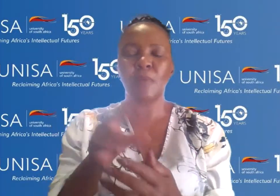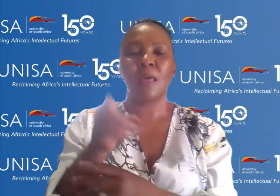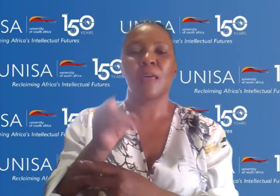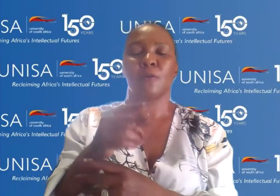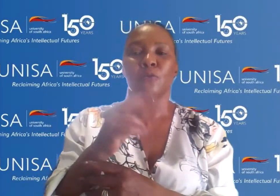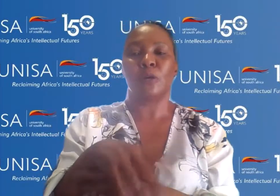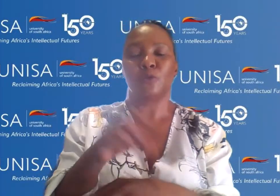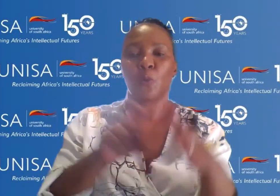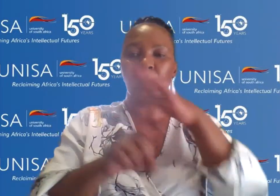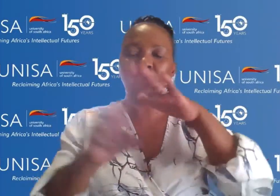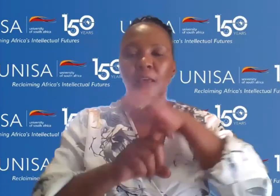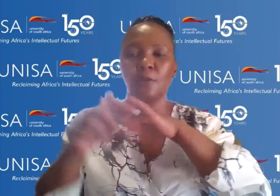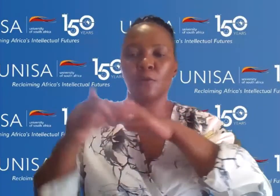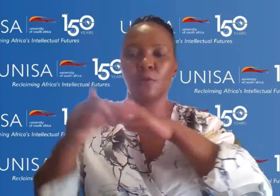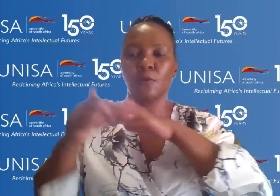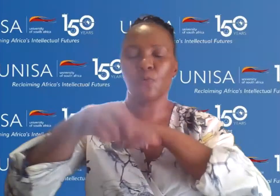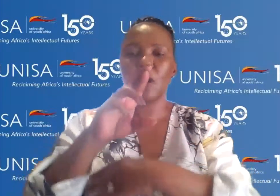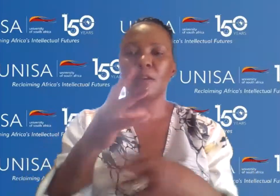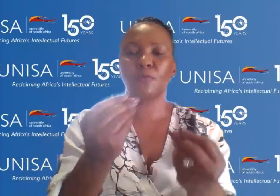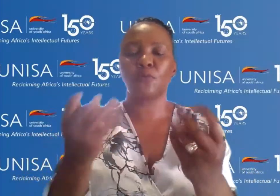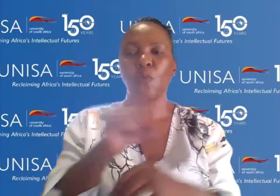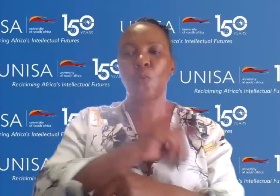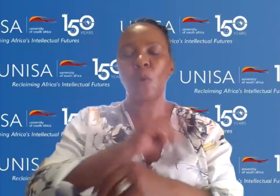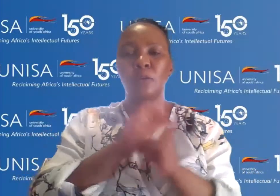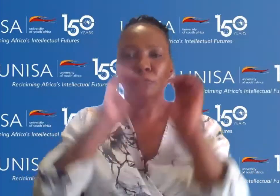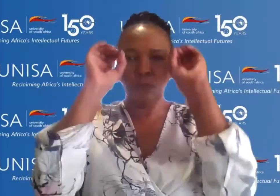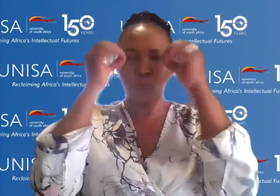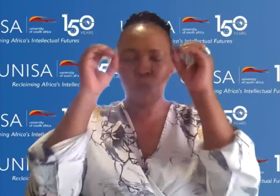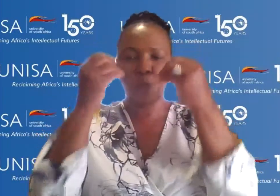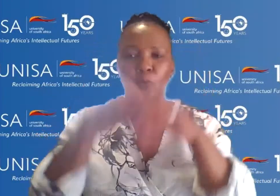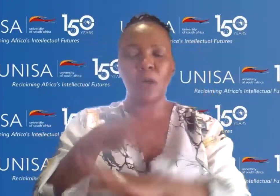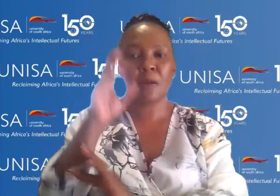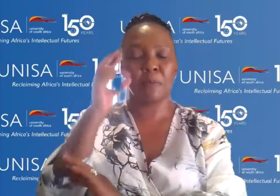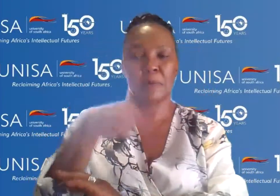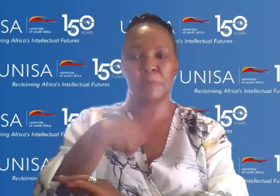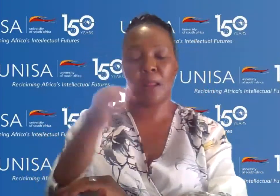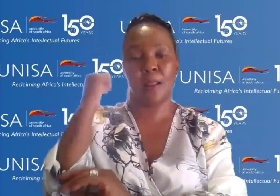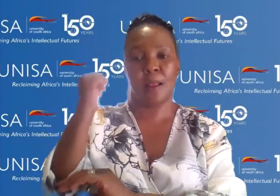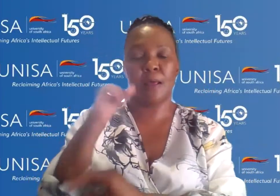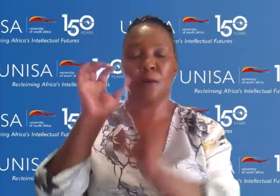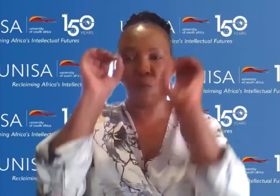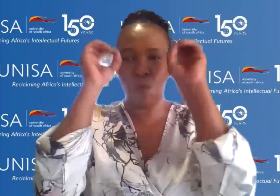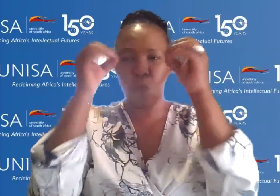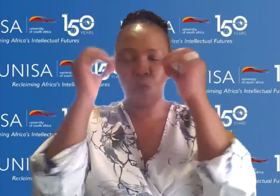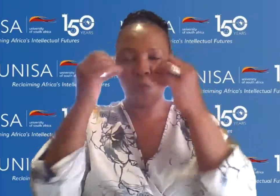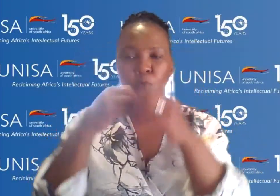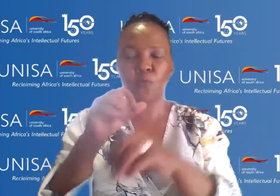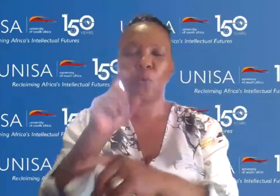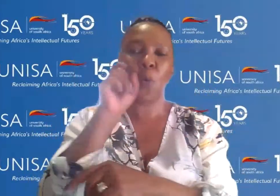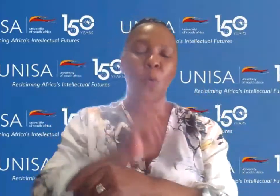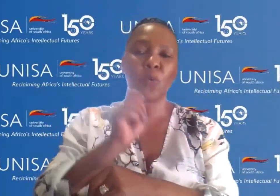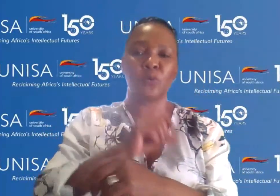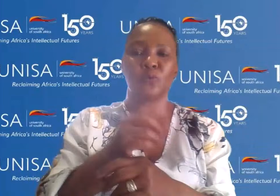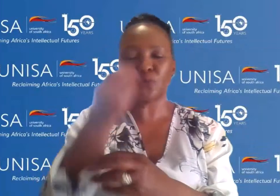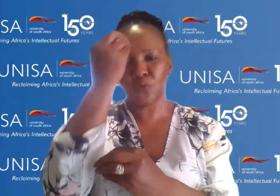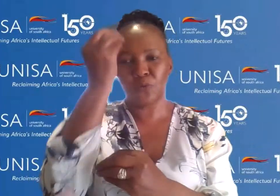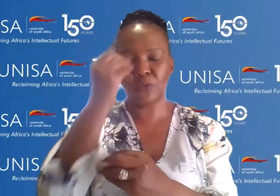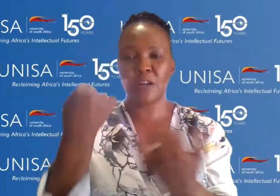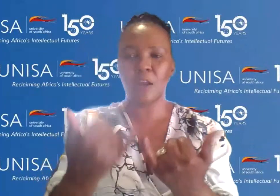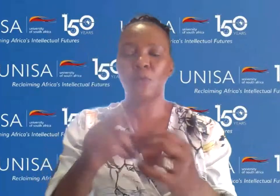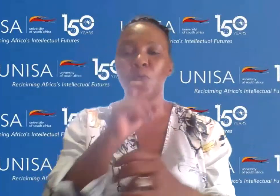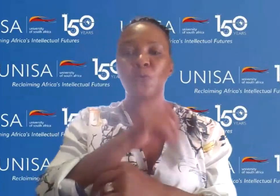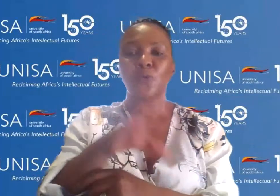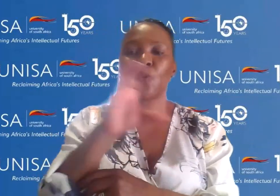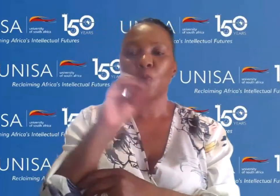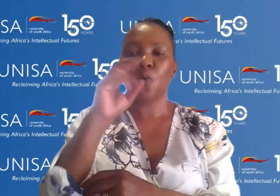use it? Why am I saying Google, Richard? You reminded me yesterday, Google's old news. We now need to use Copilot or